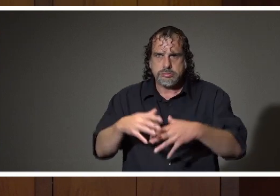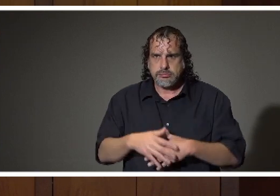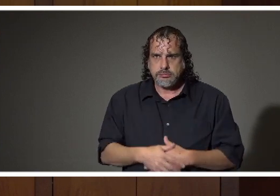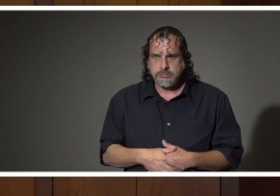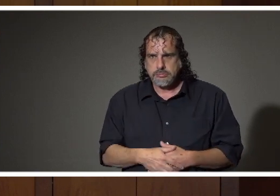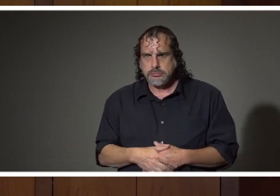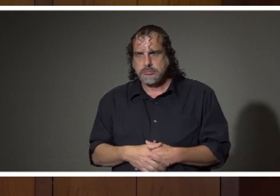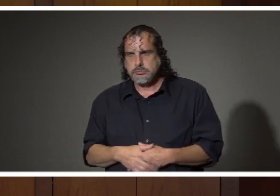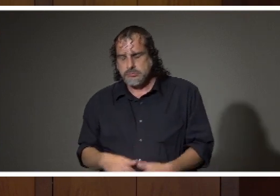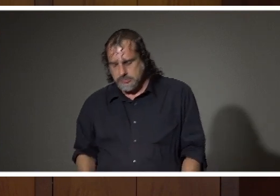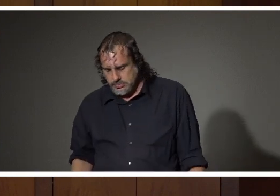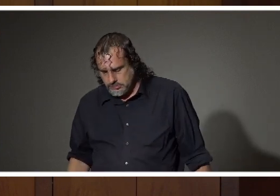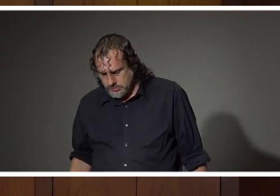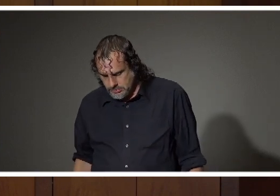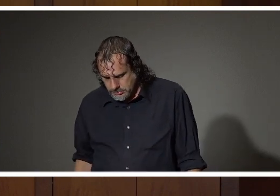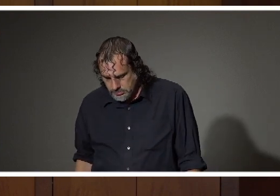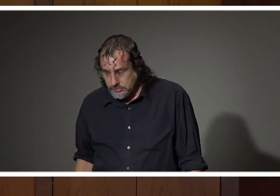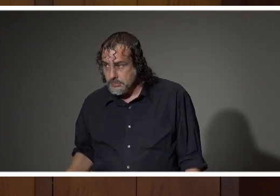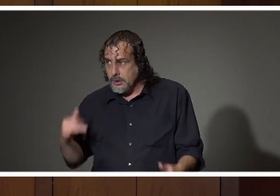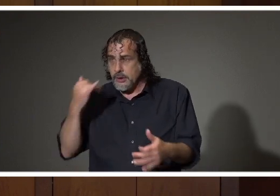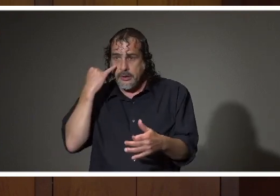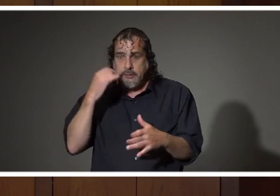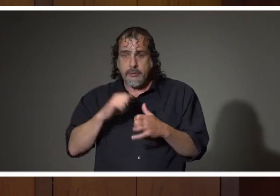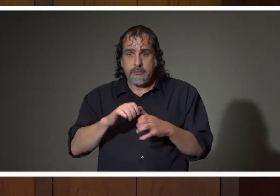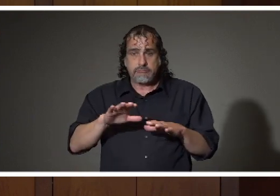If they were to clear everybody out,